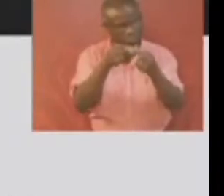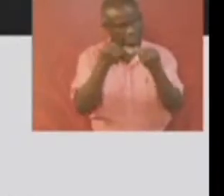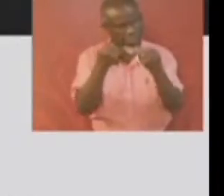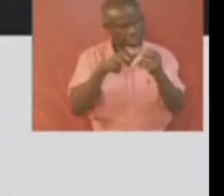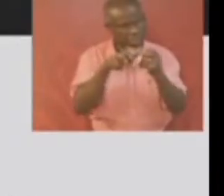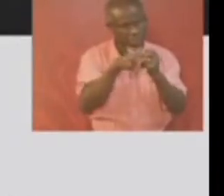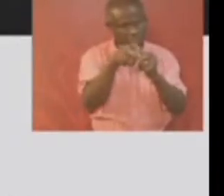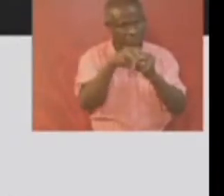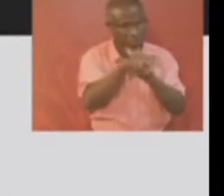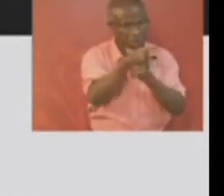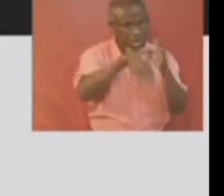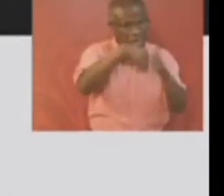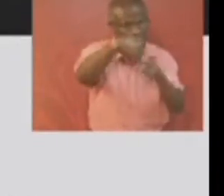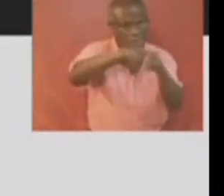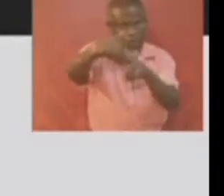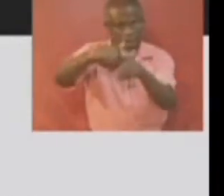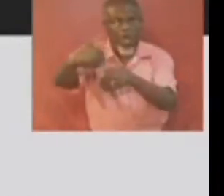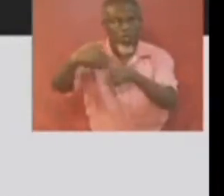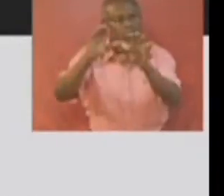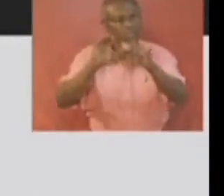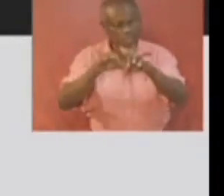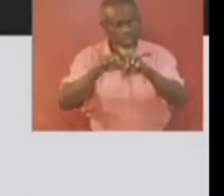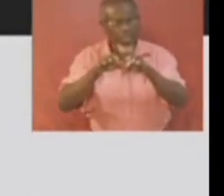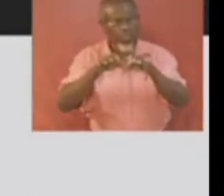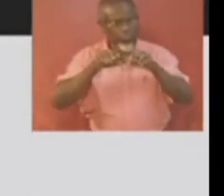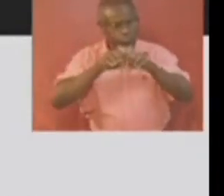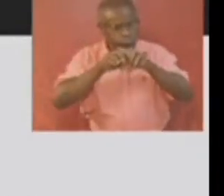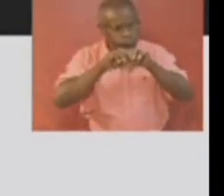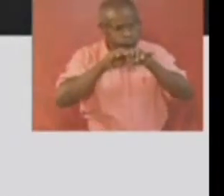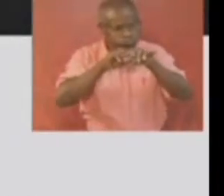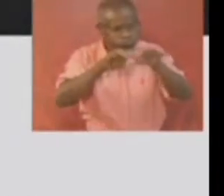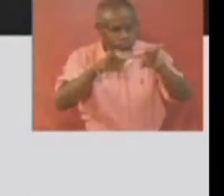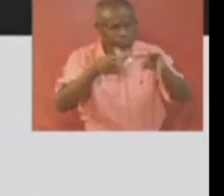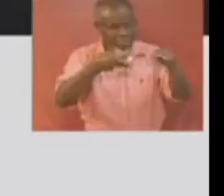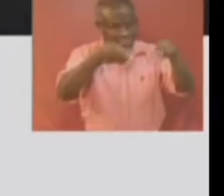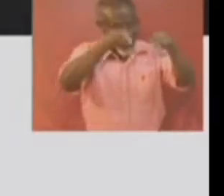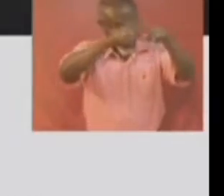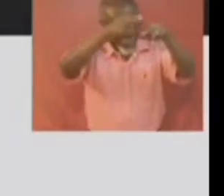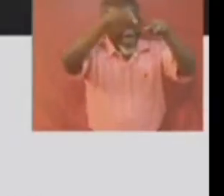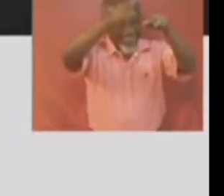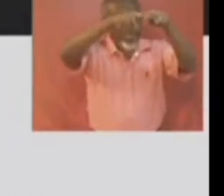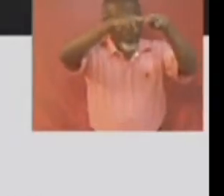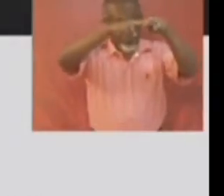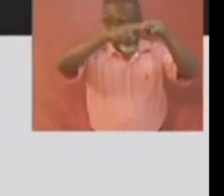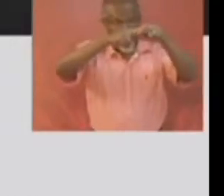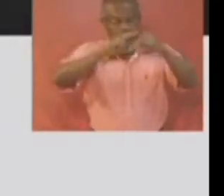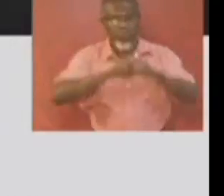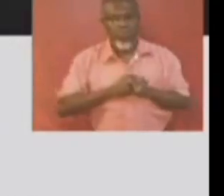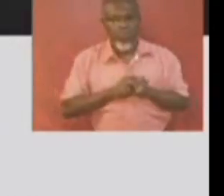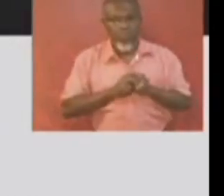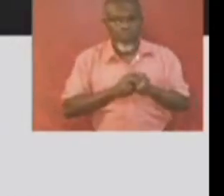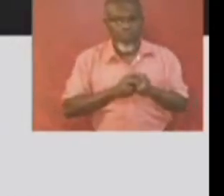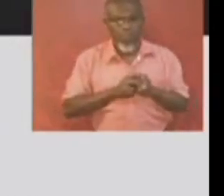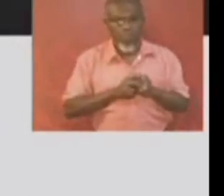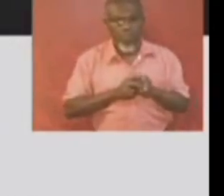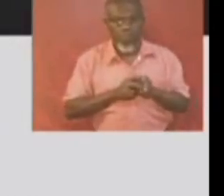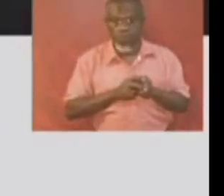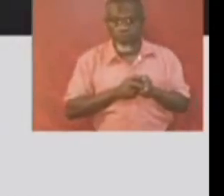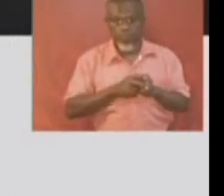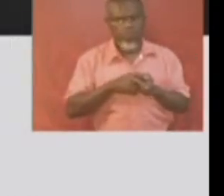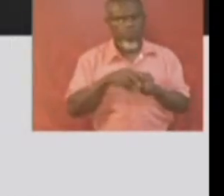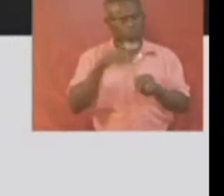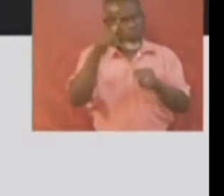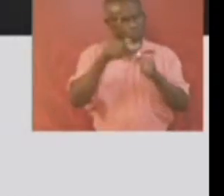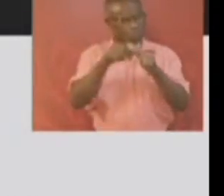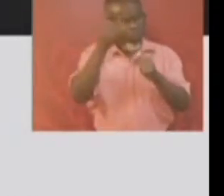slide. Now, we tend to think that we know who we are around, we know where those people have been, and therefore